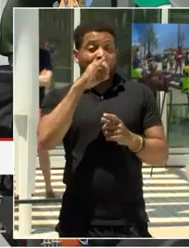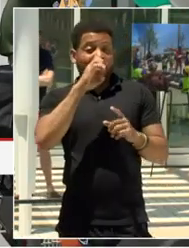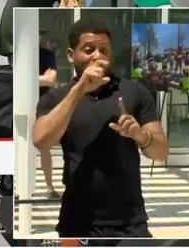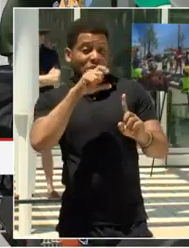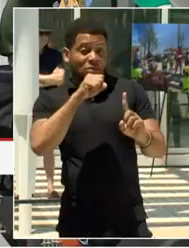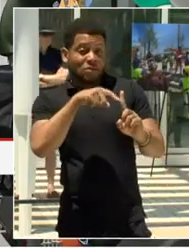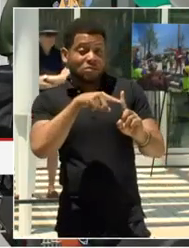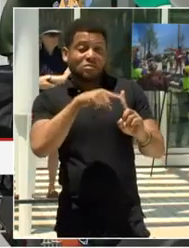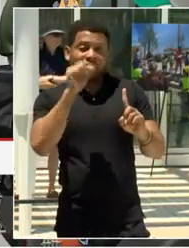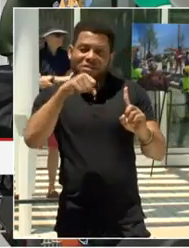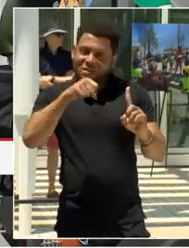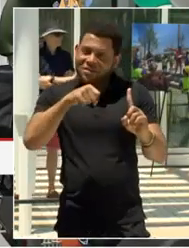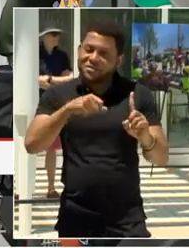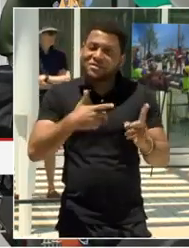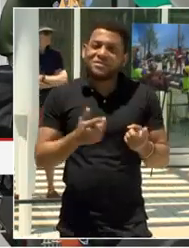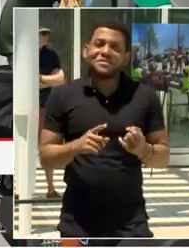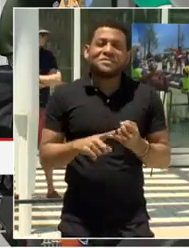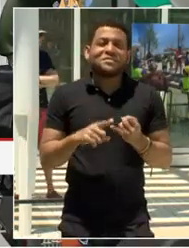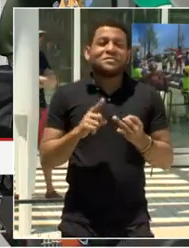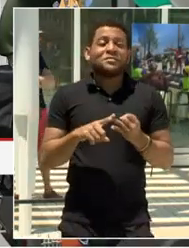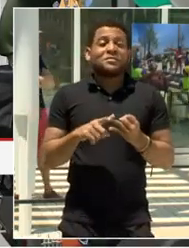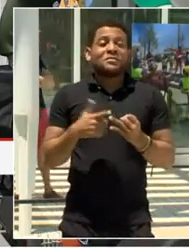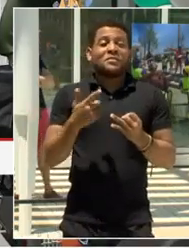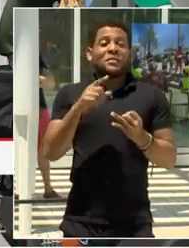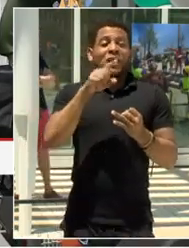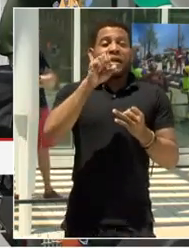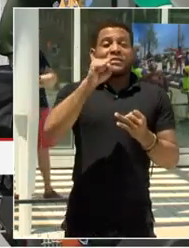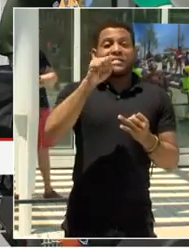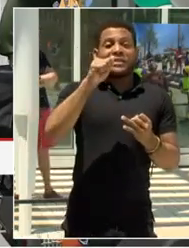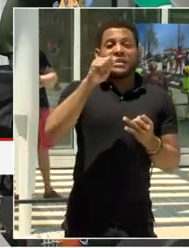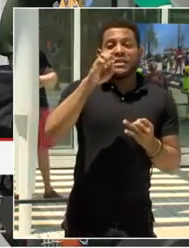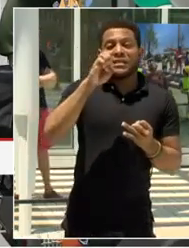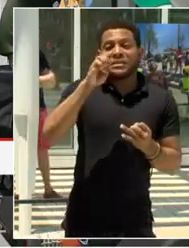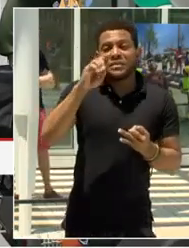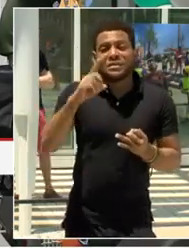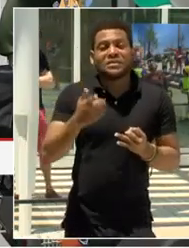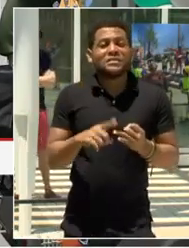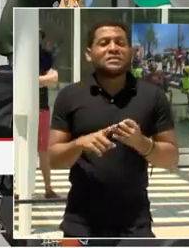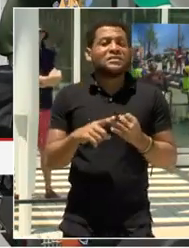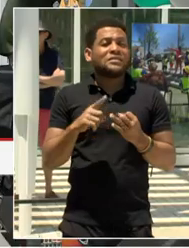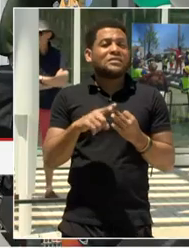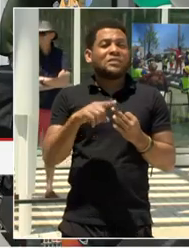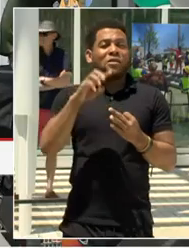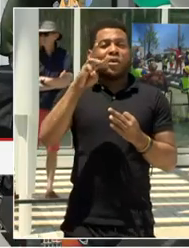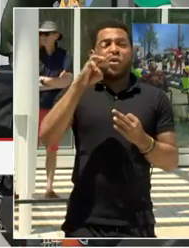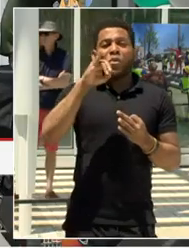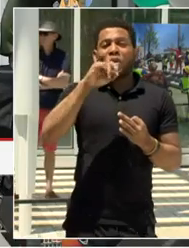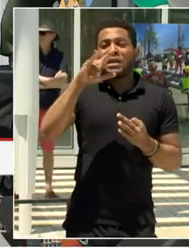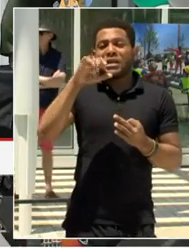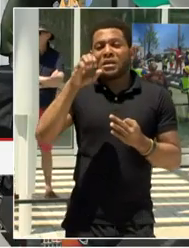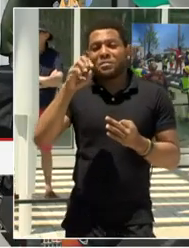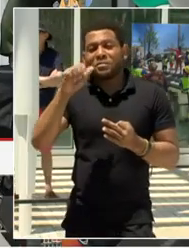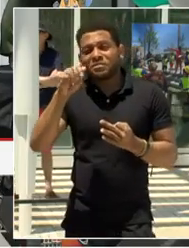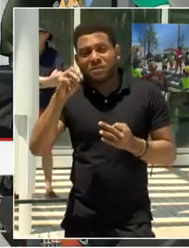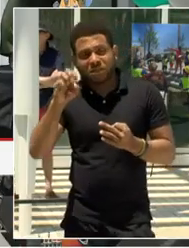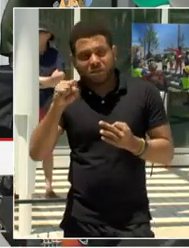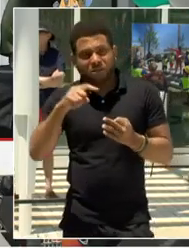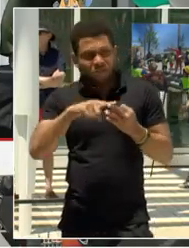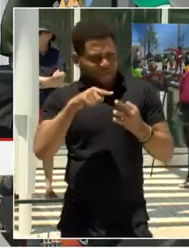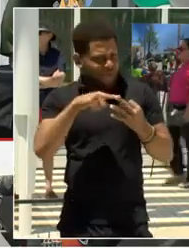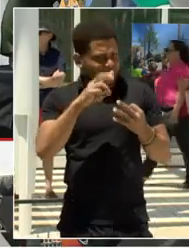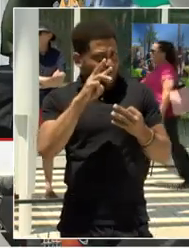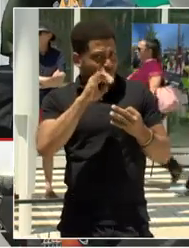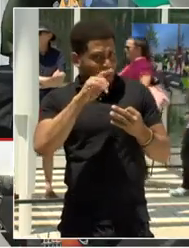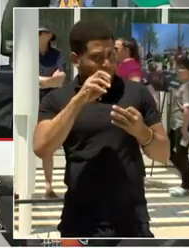want to thank Harris Saeed, Balahan Williams, who has since retired. I think he's here to come back. We coaxed him out of retirement to come and celebrate